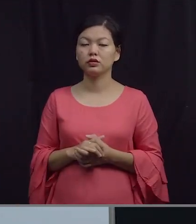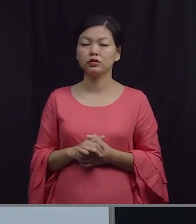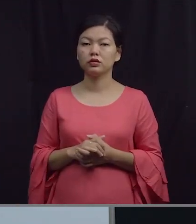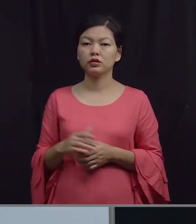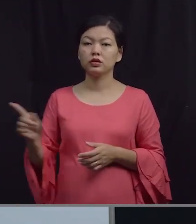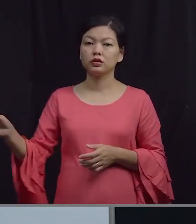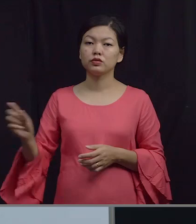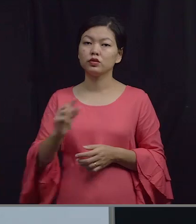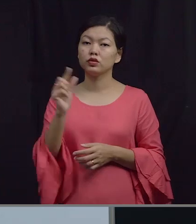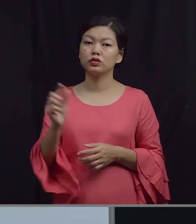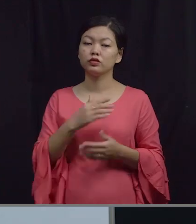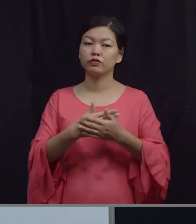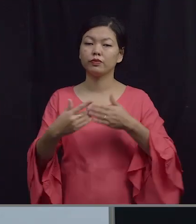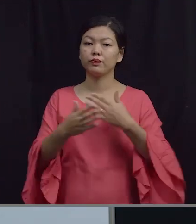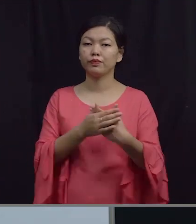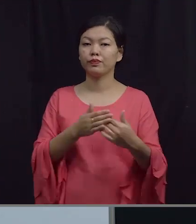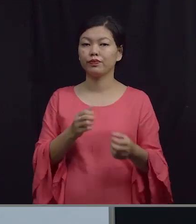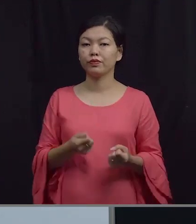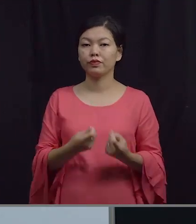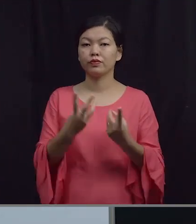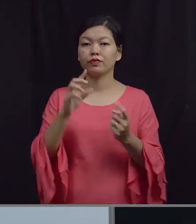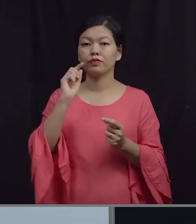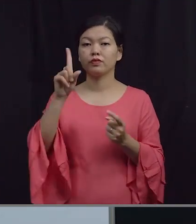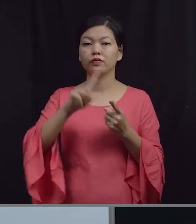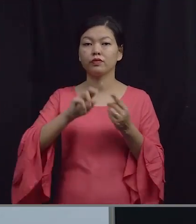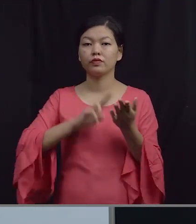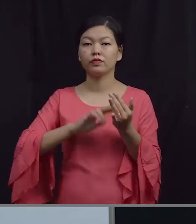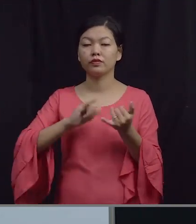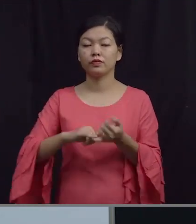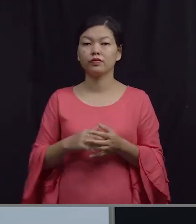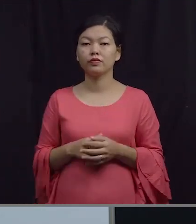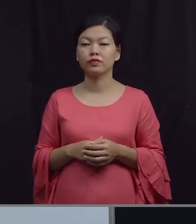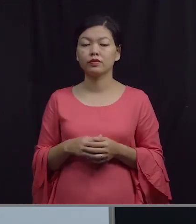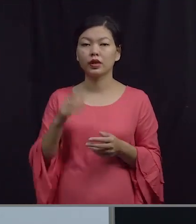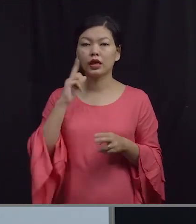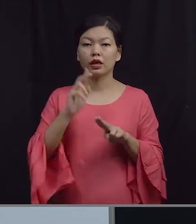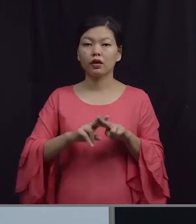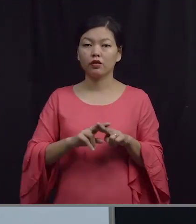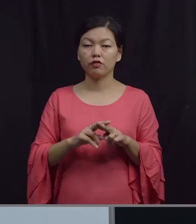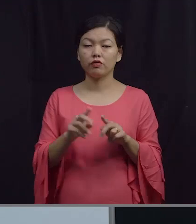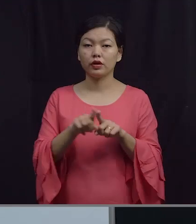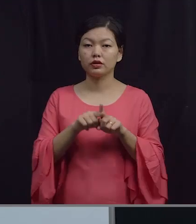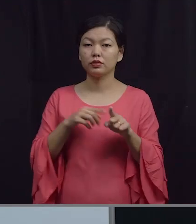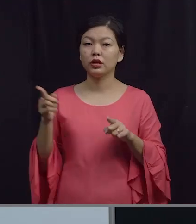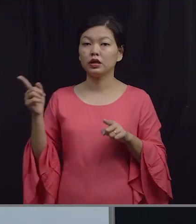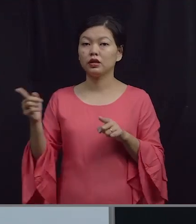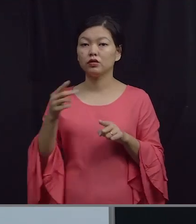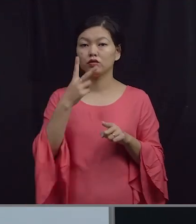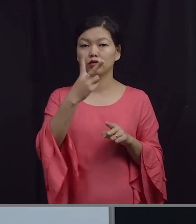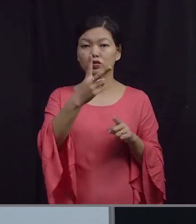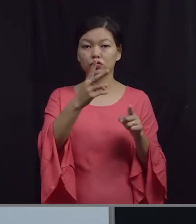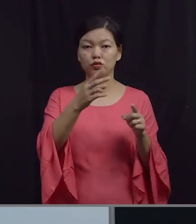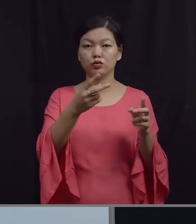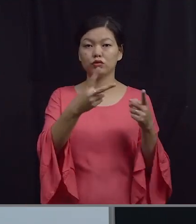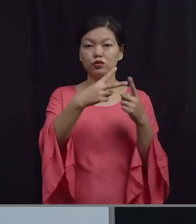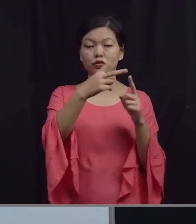valid for any number of lenses. So suppose you have connected, or you have combined 4 lenses having focal length f1, f2, f3,